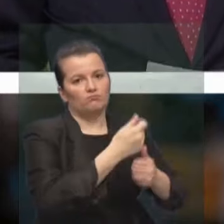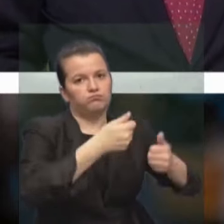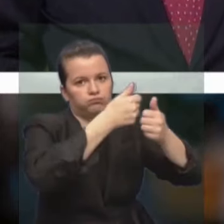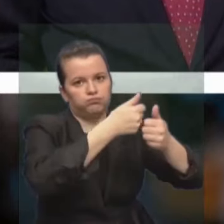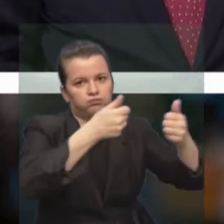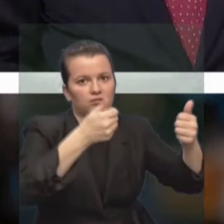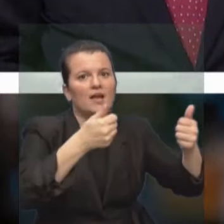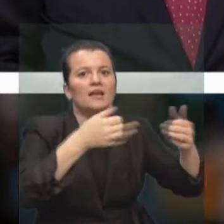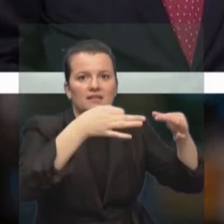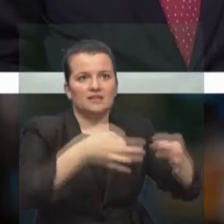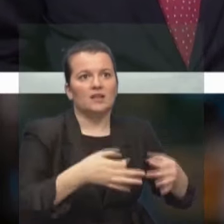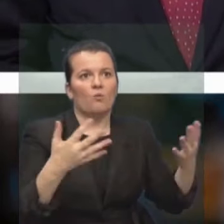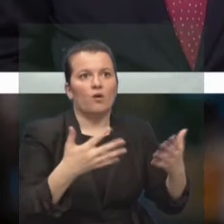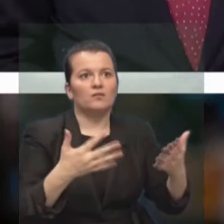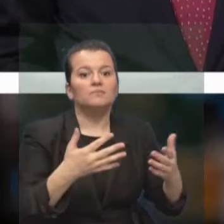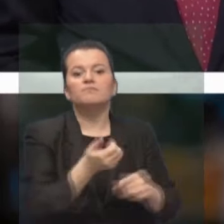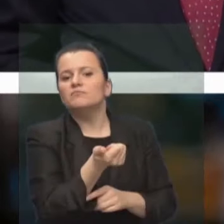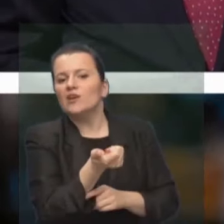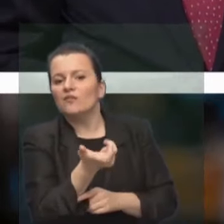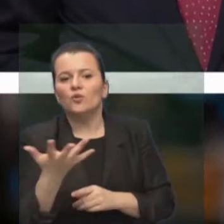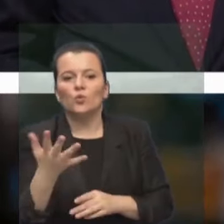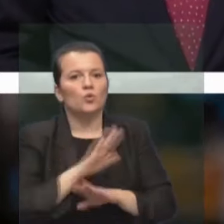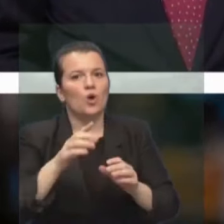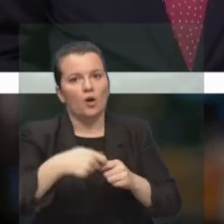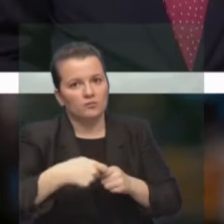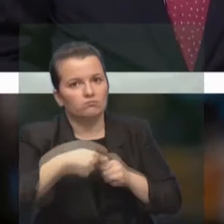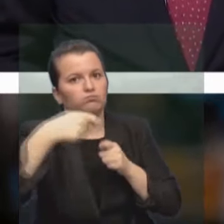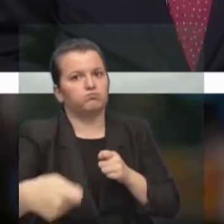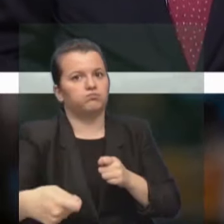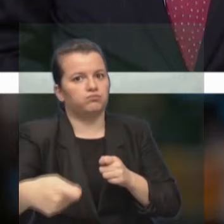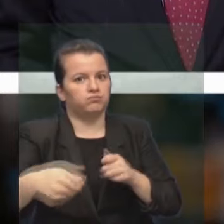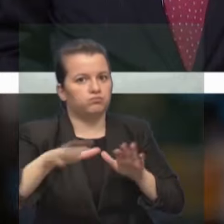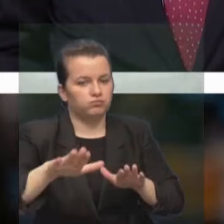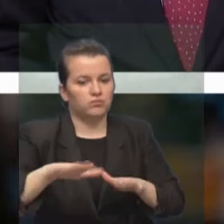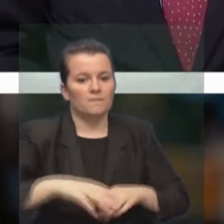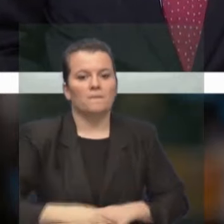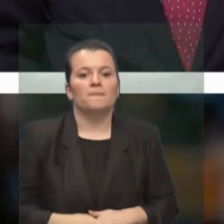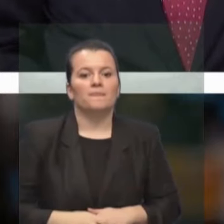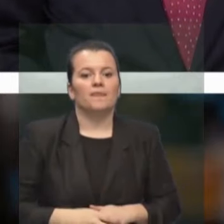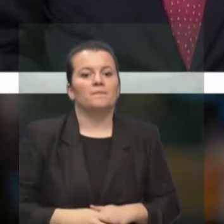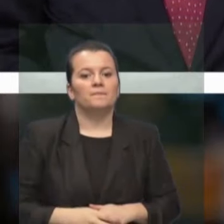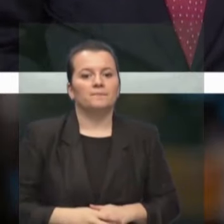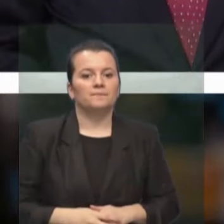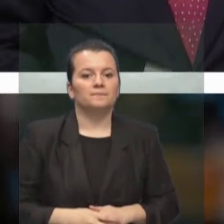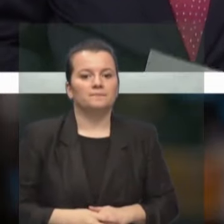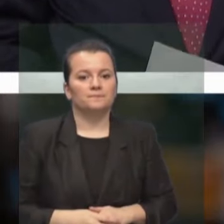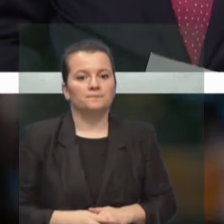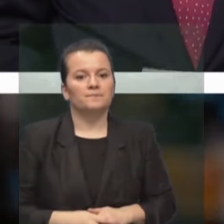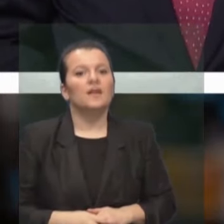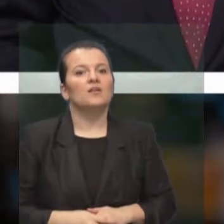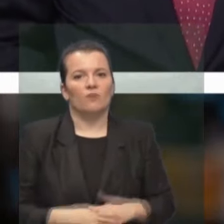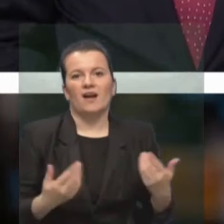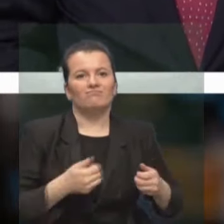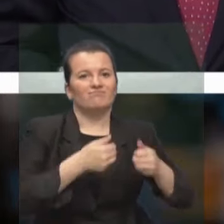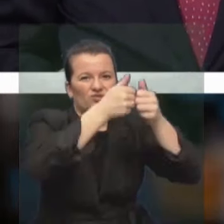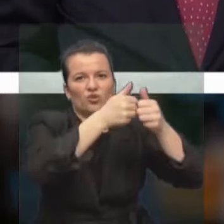terms of directors who were reaching the end of their terms in order to reduce the number of directors from